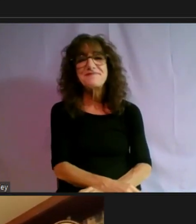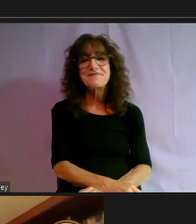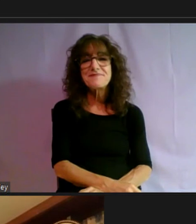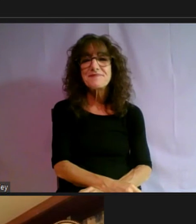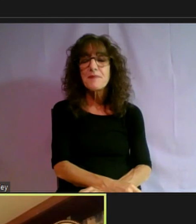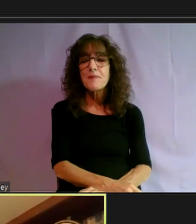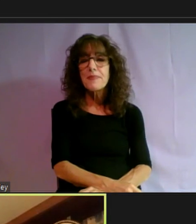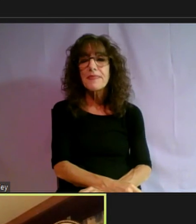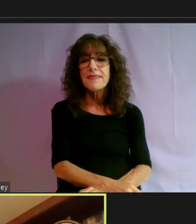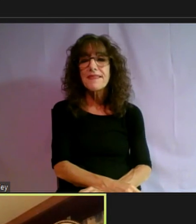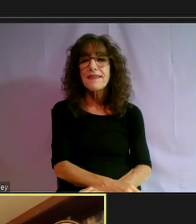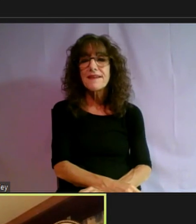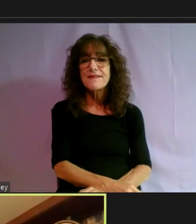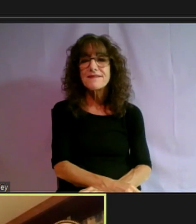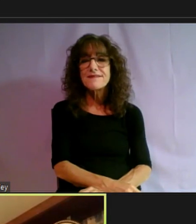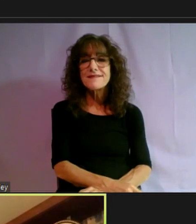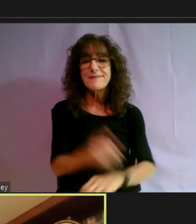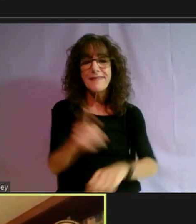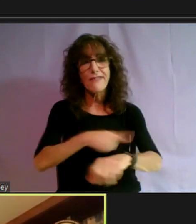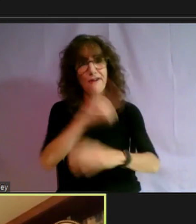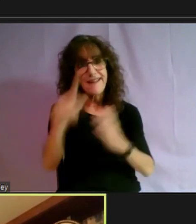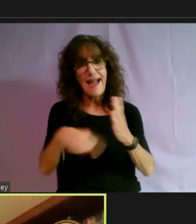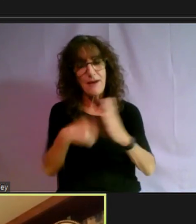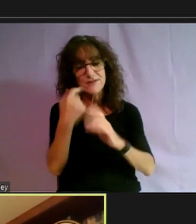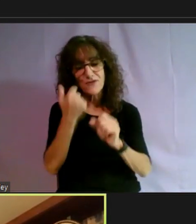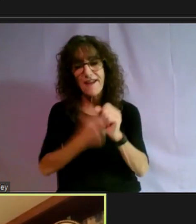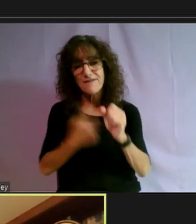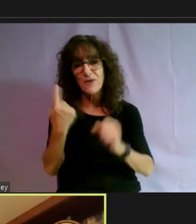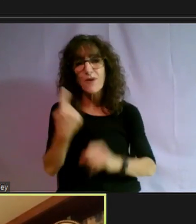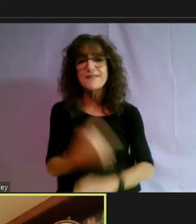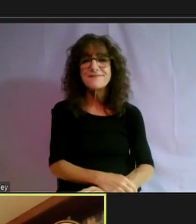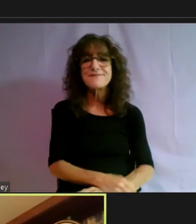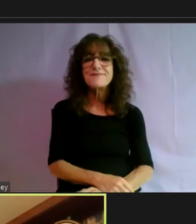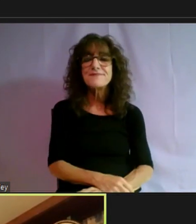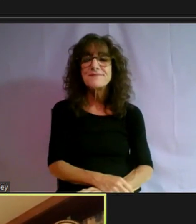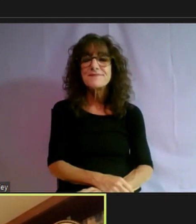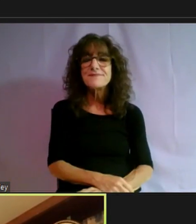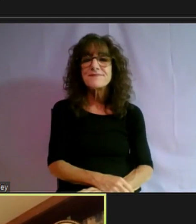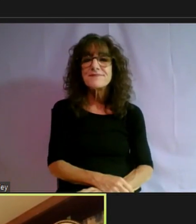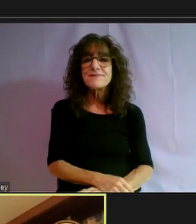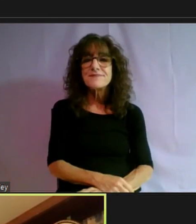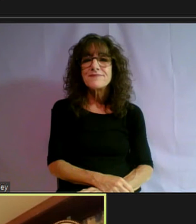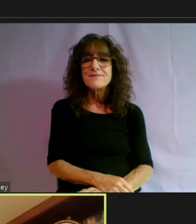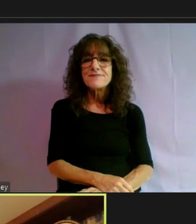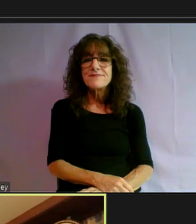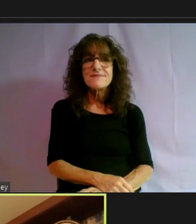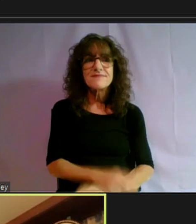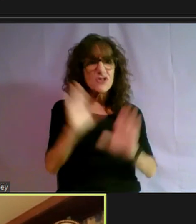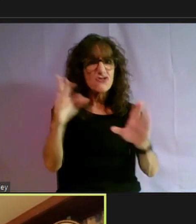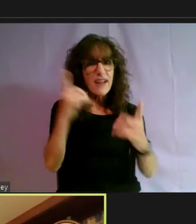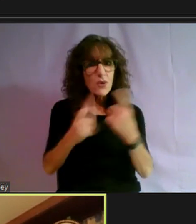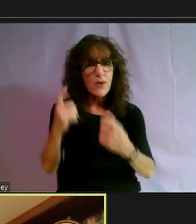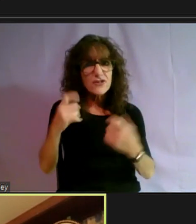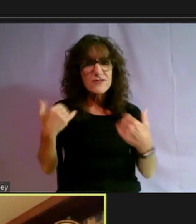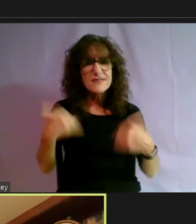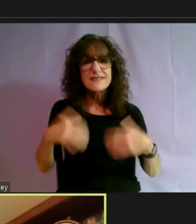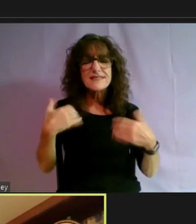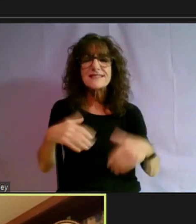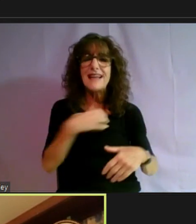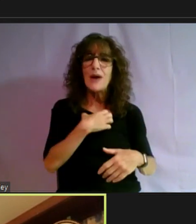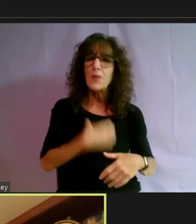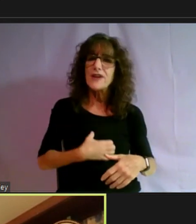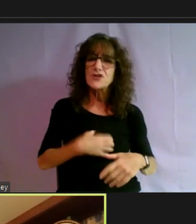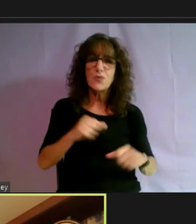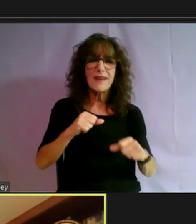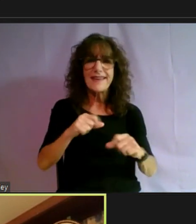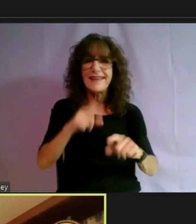Yeah, it's been long hours for everybody. Okay. Wow, these are some great questions. I wish we could